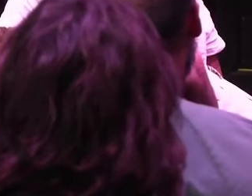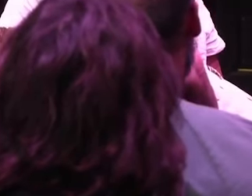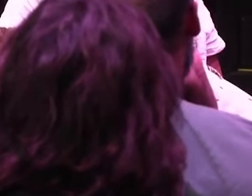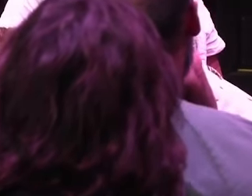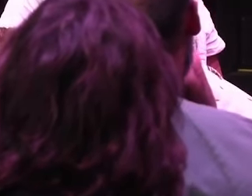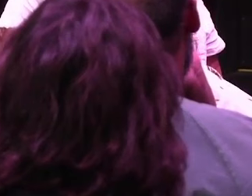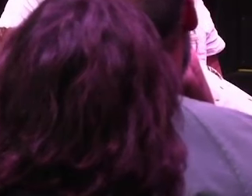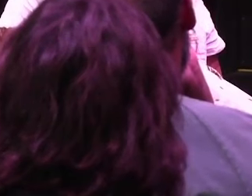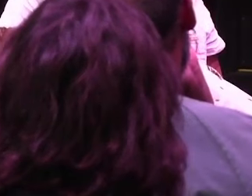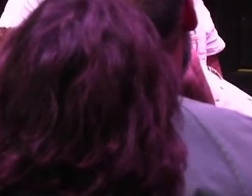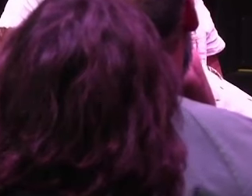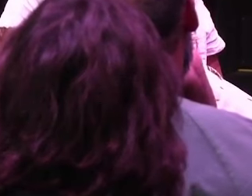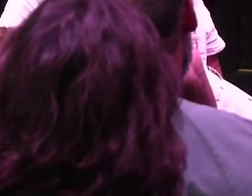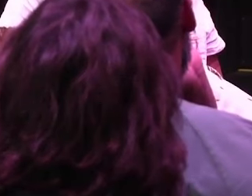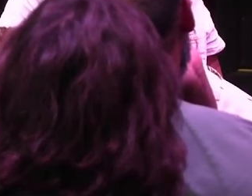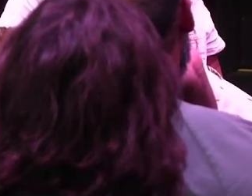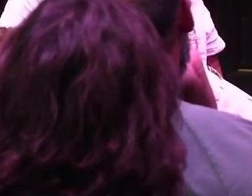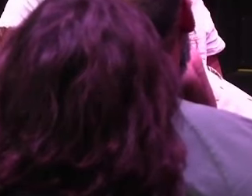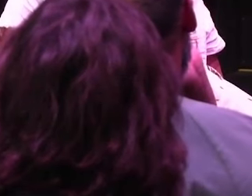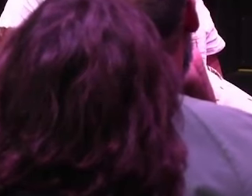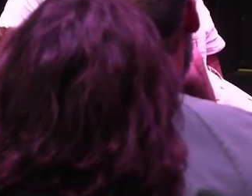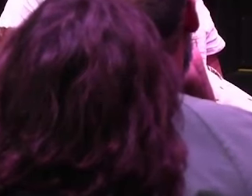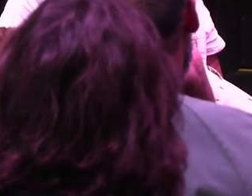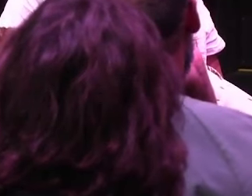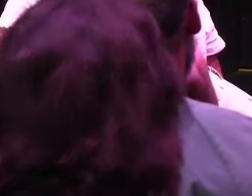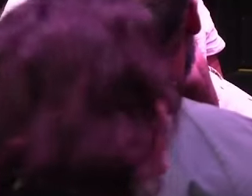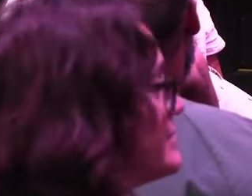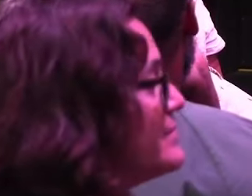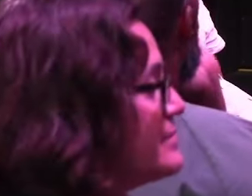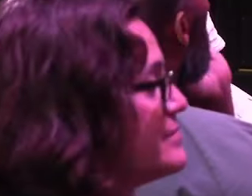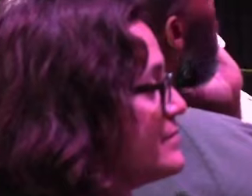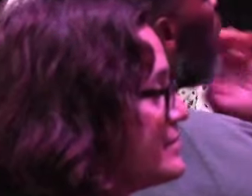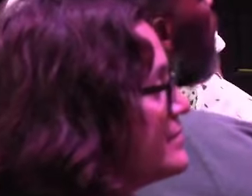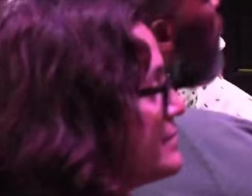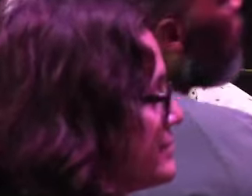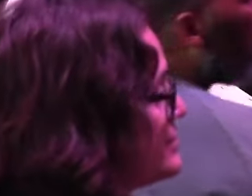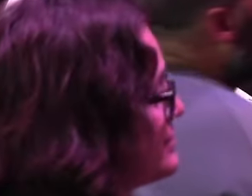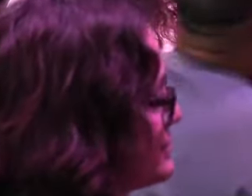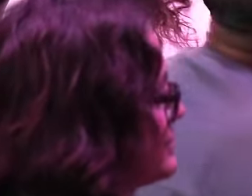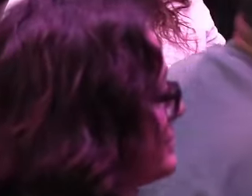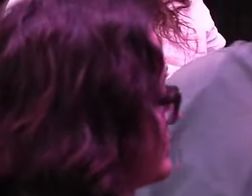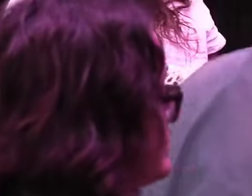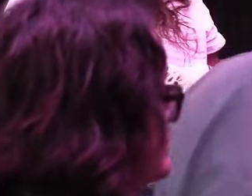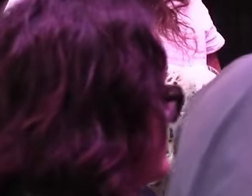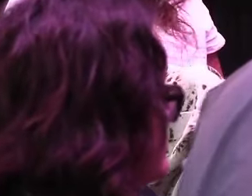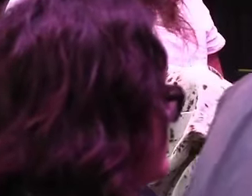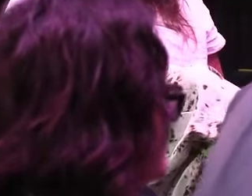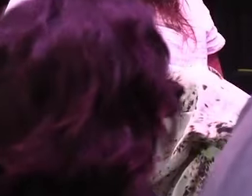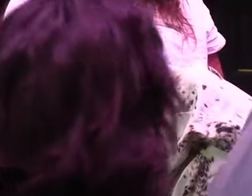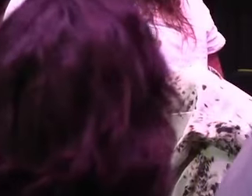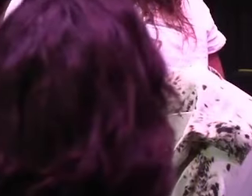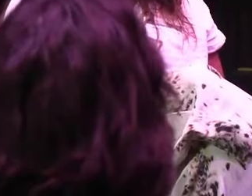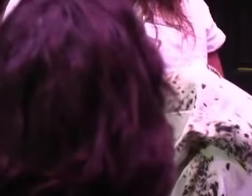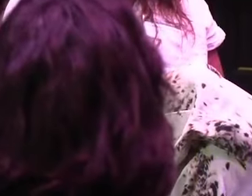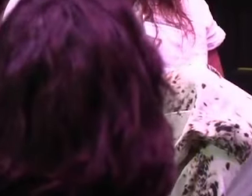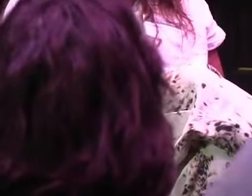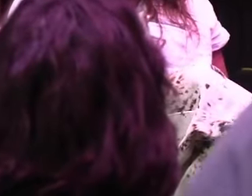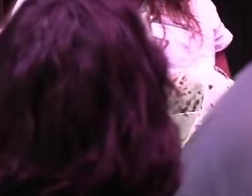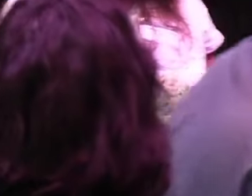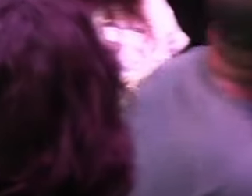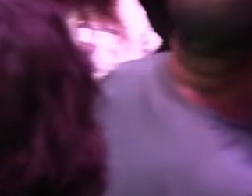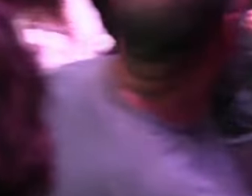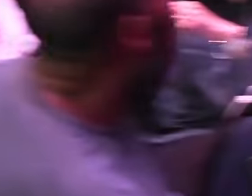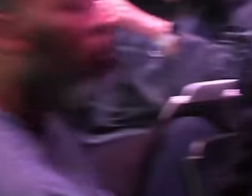changing someone and families. Yeah. Thank you. And then I think Leslie, you have. Yeah, go